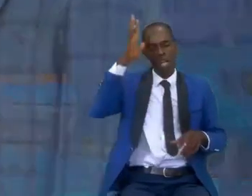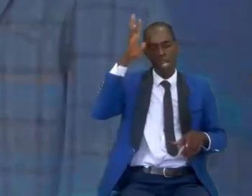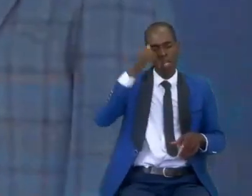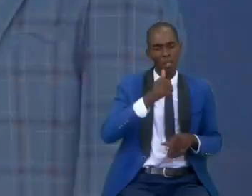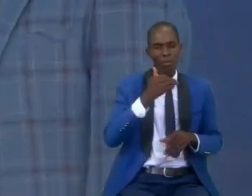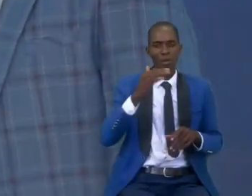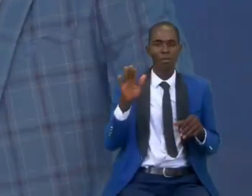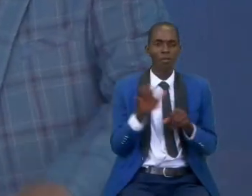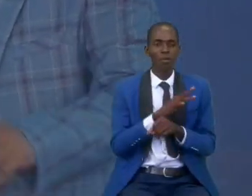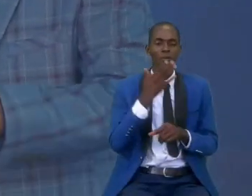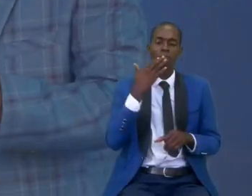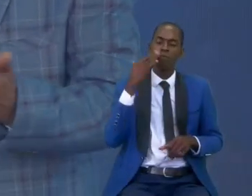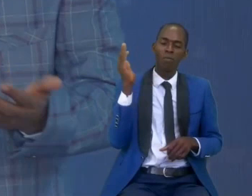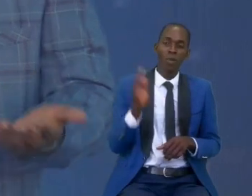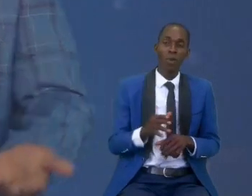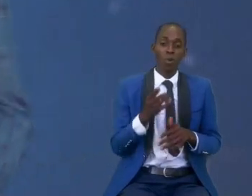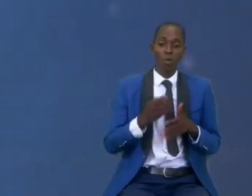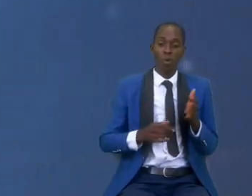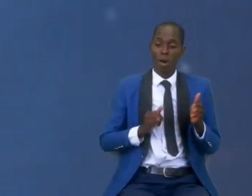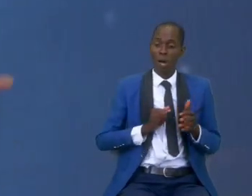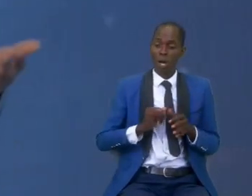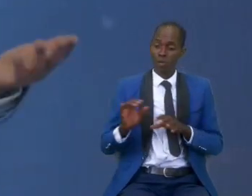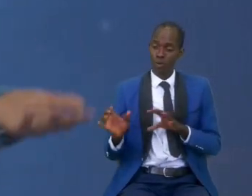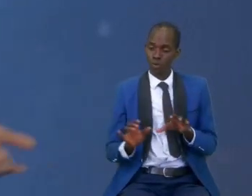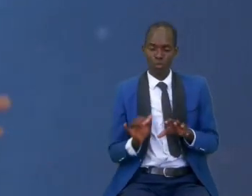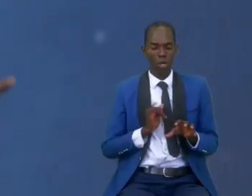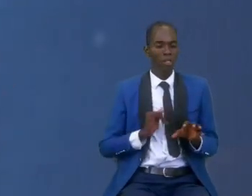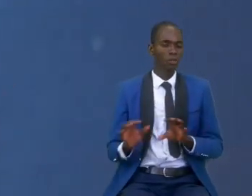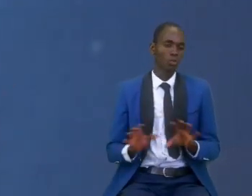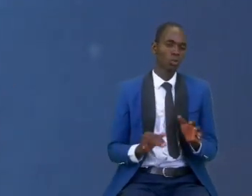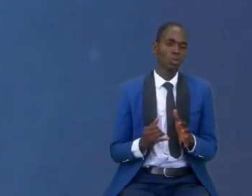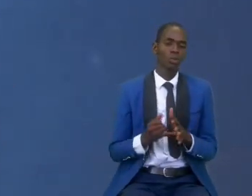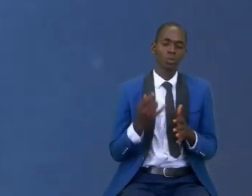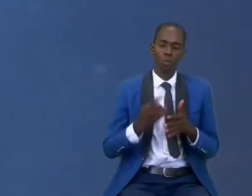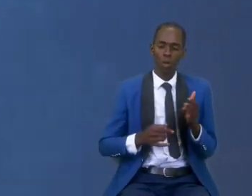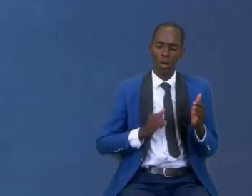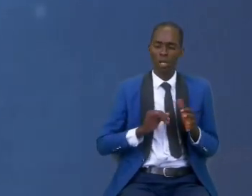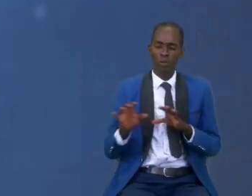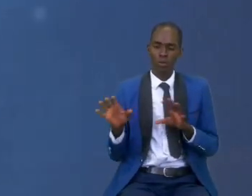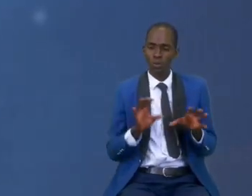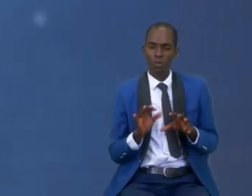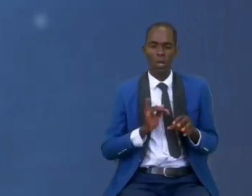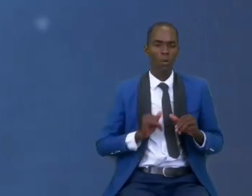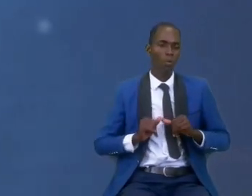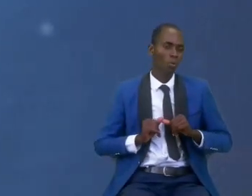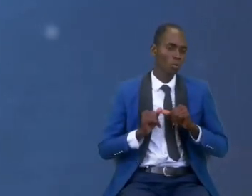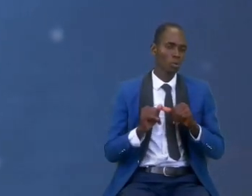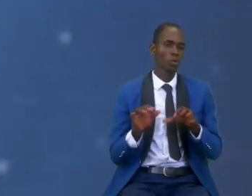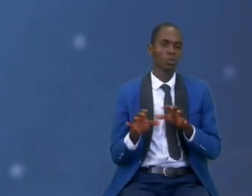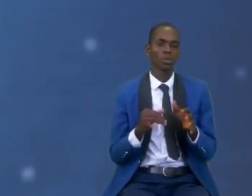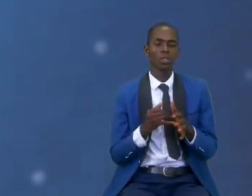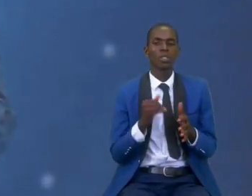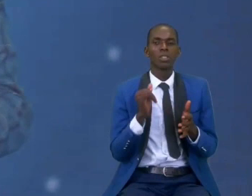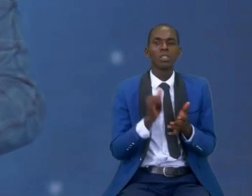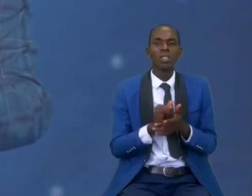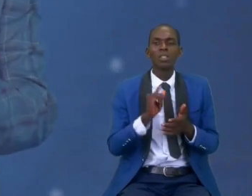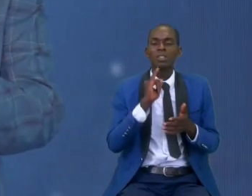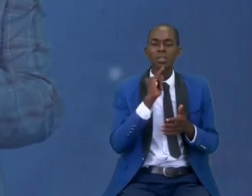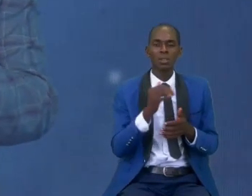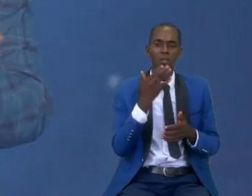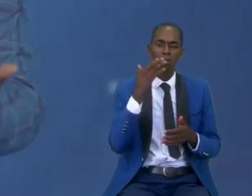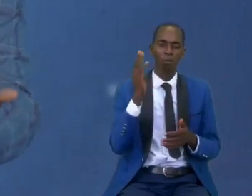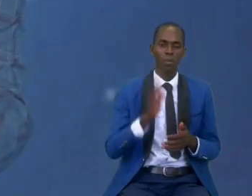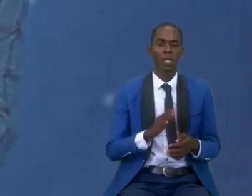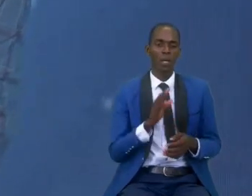I keep on doing. Incorrigibility, that's what deforms our lives. And I pray that your life will come